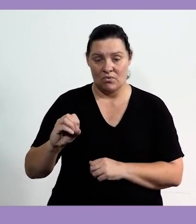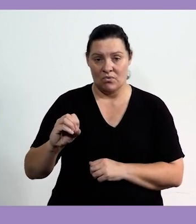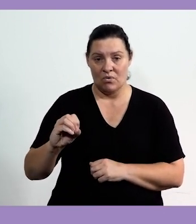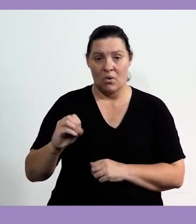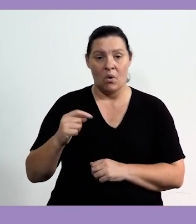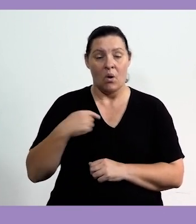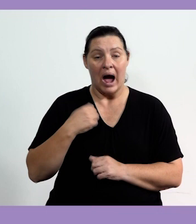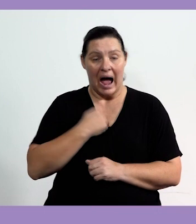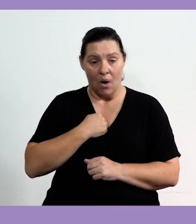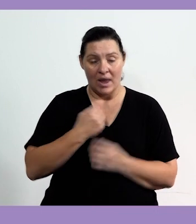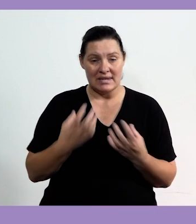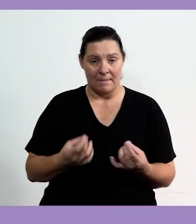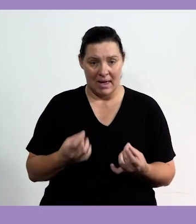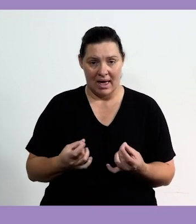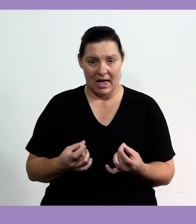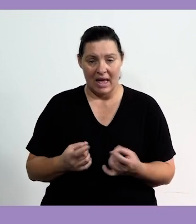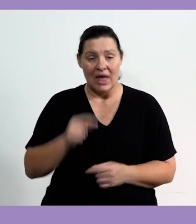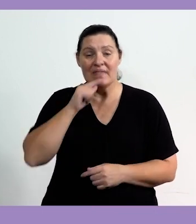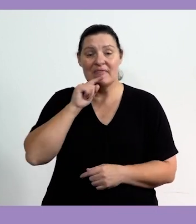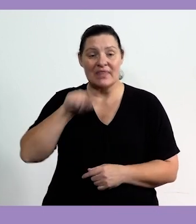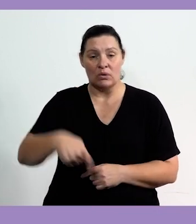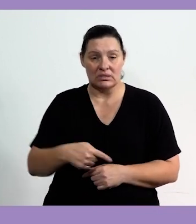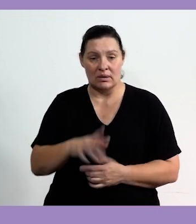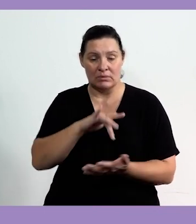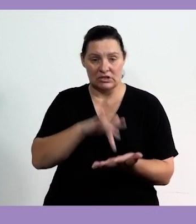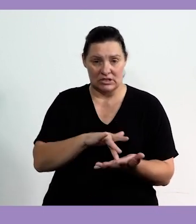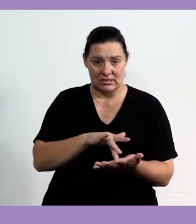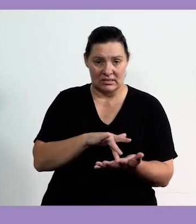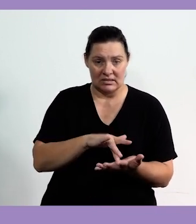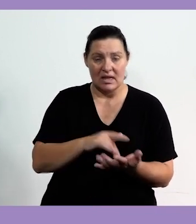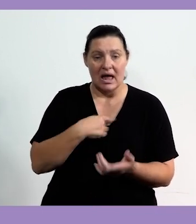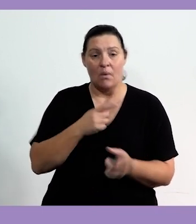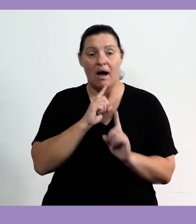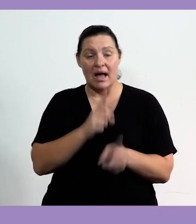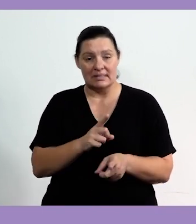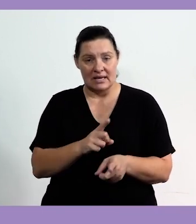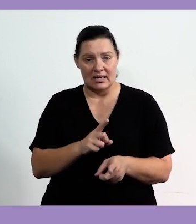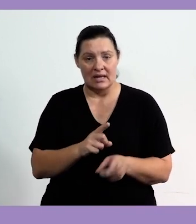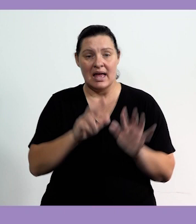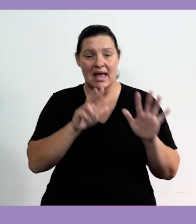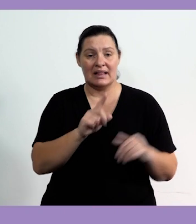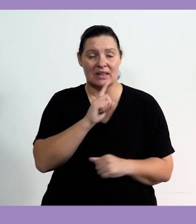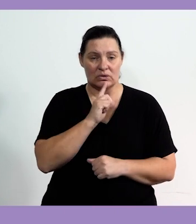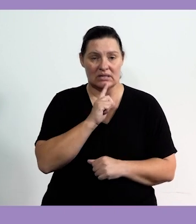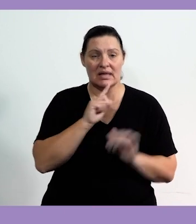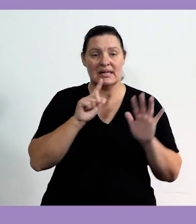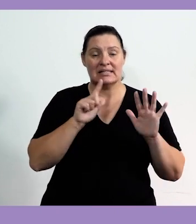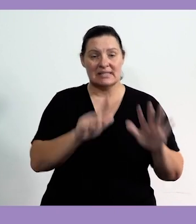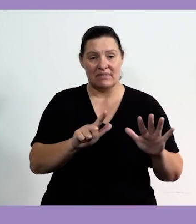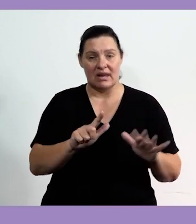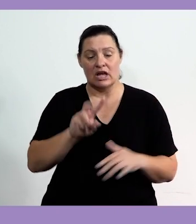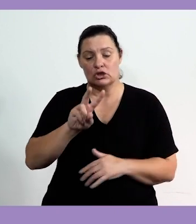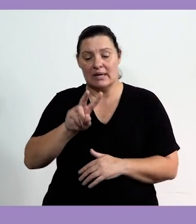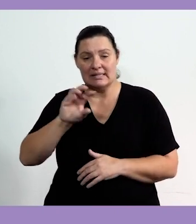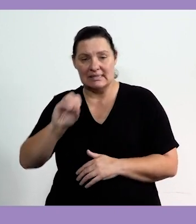8,720, where now our number is in the thousands position, and our answer is going to be